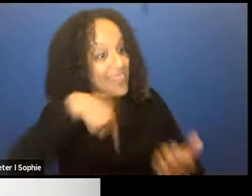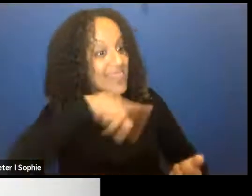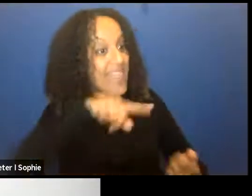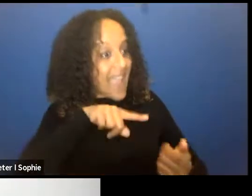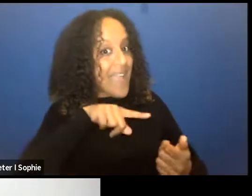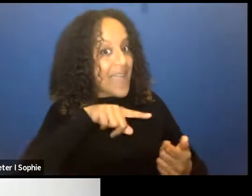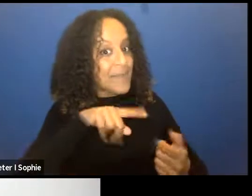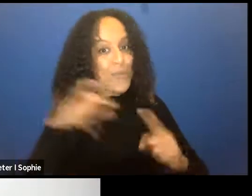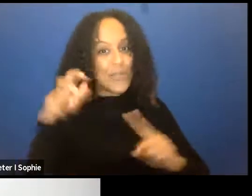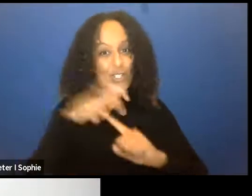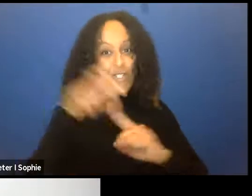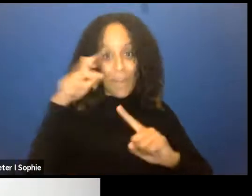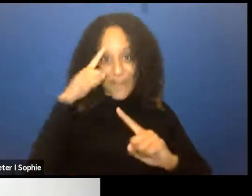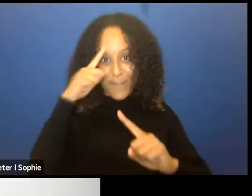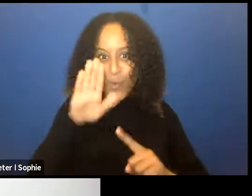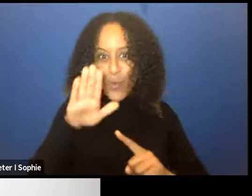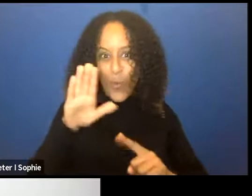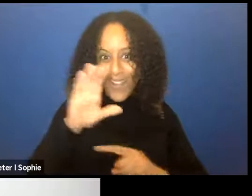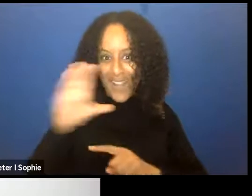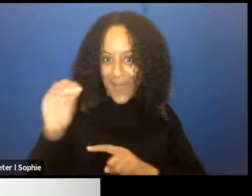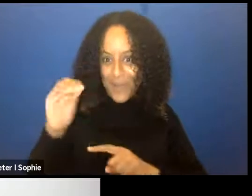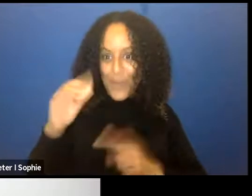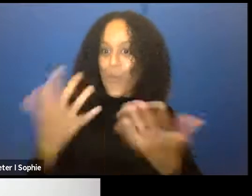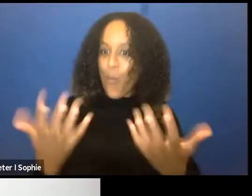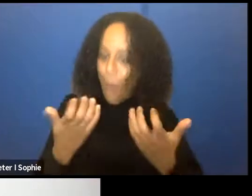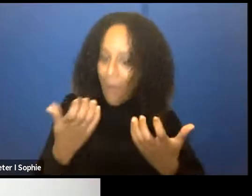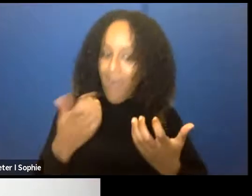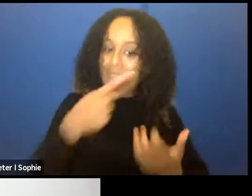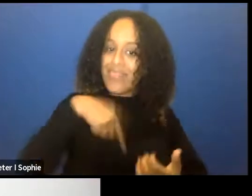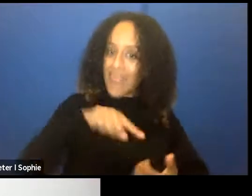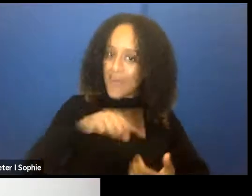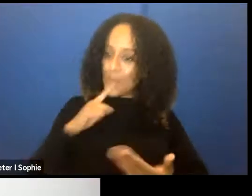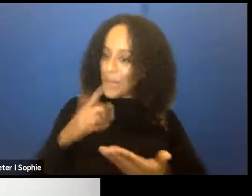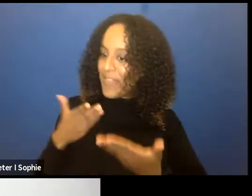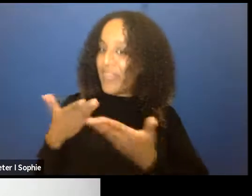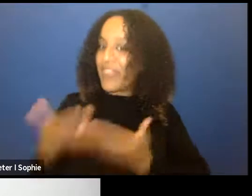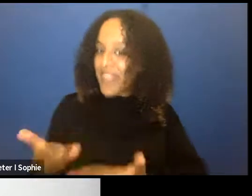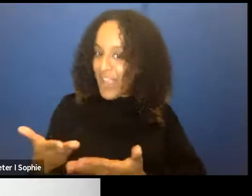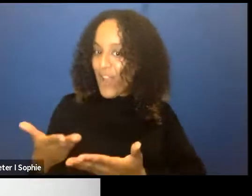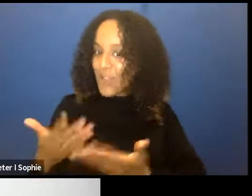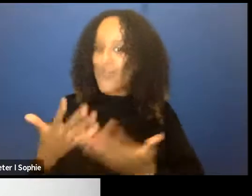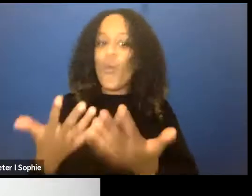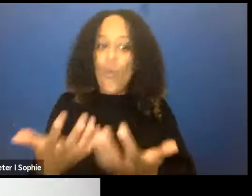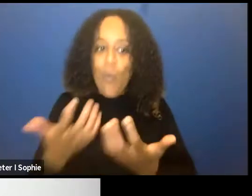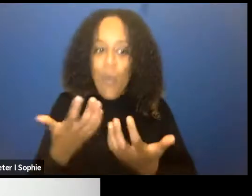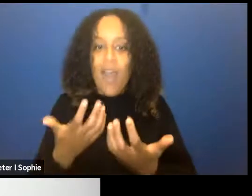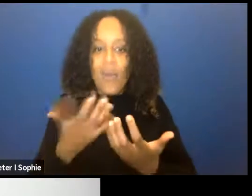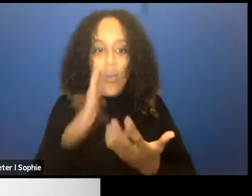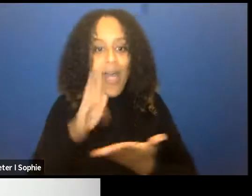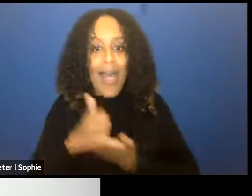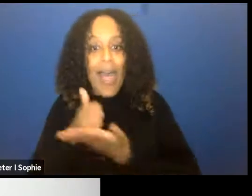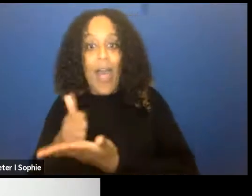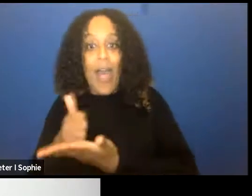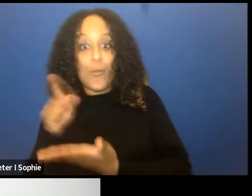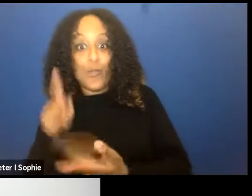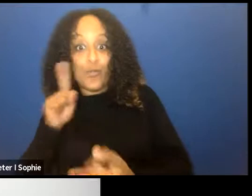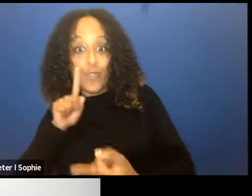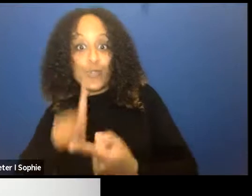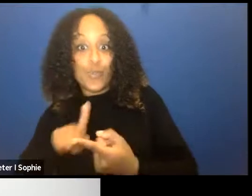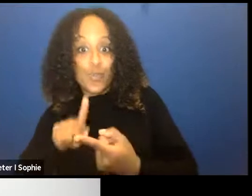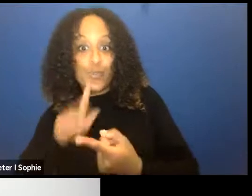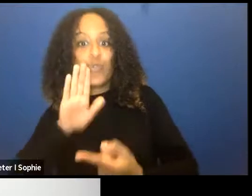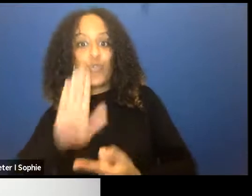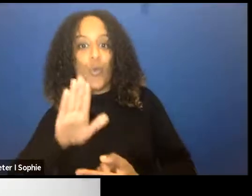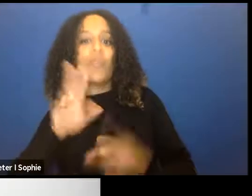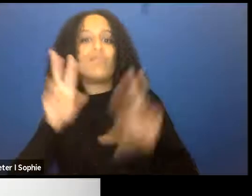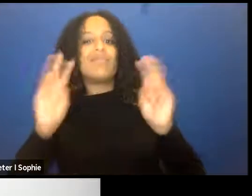a champion for your company. You want them to be there, and you want that will help you to reduce your